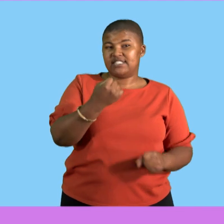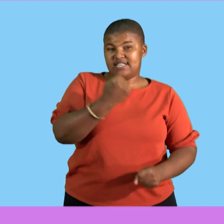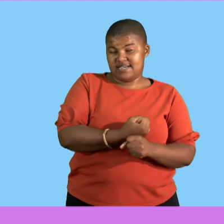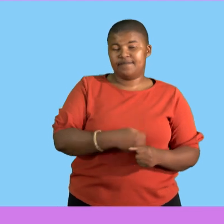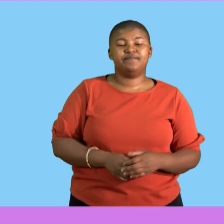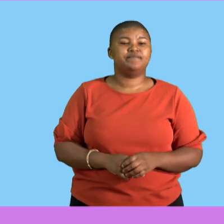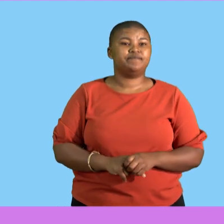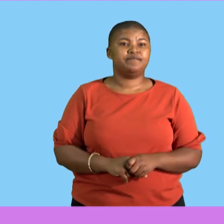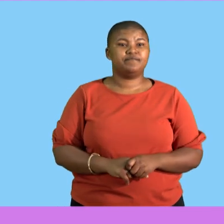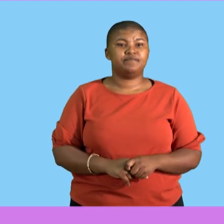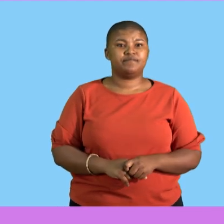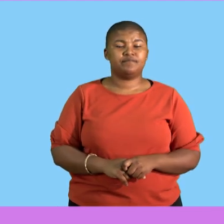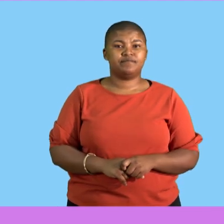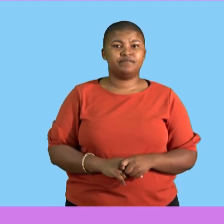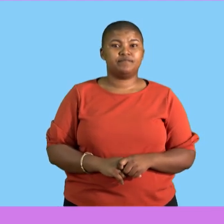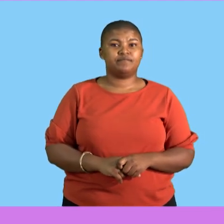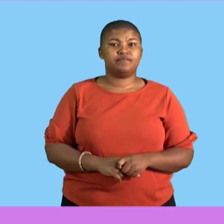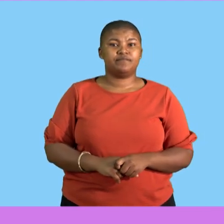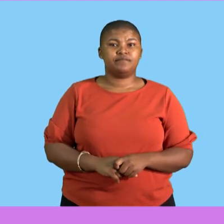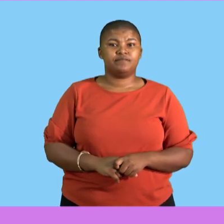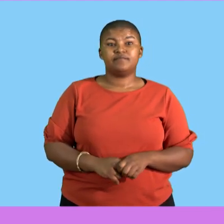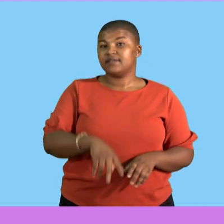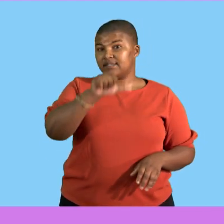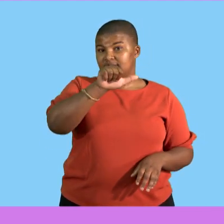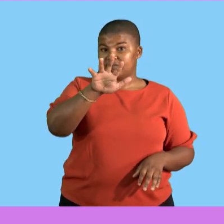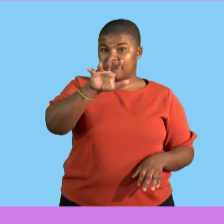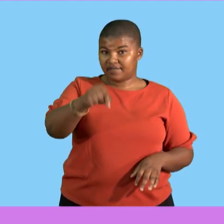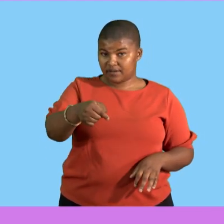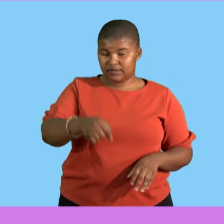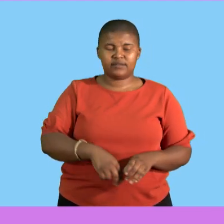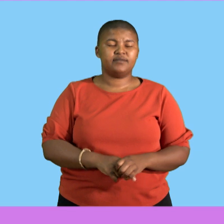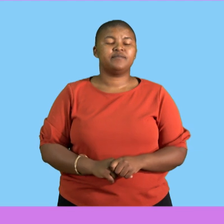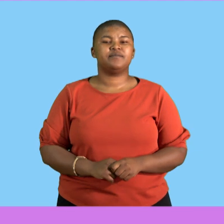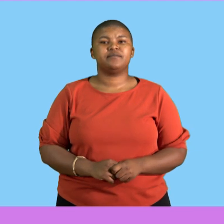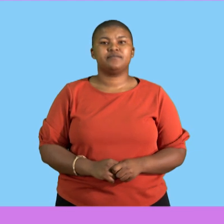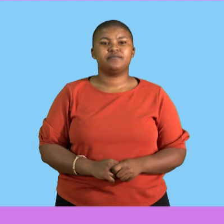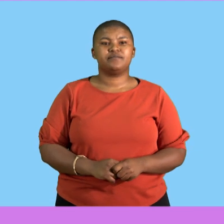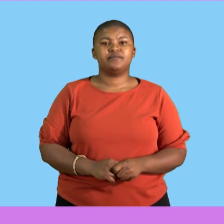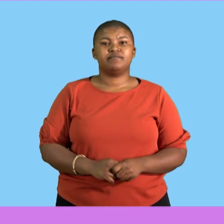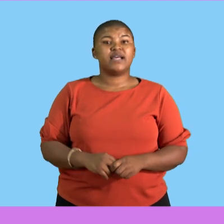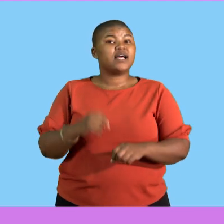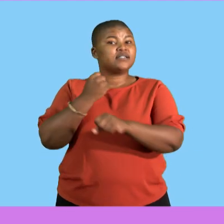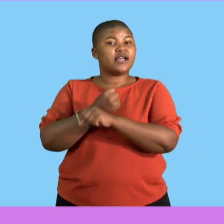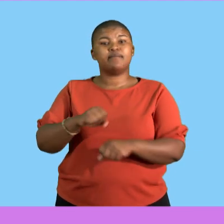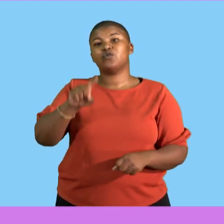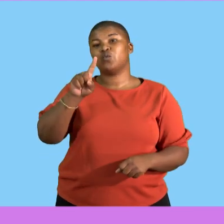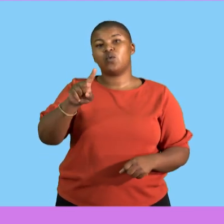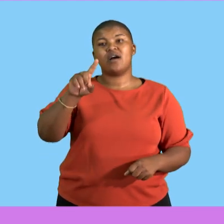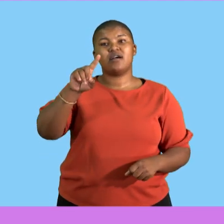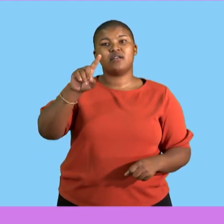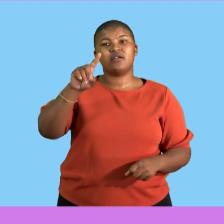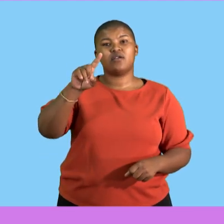are going to start with what it costs us now, 65,000 Rand, times